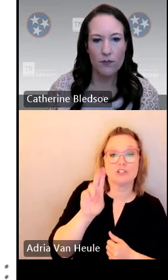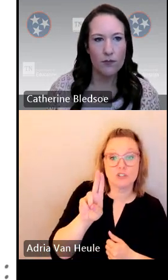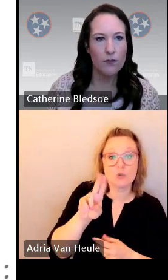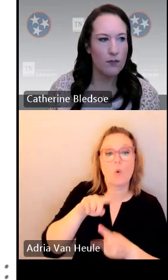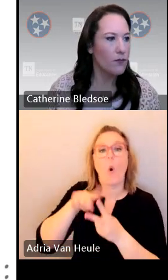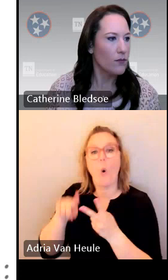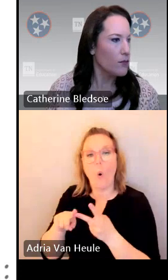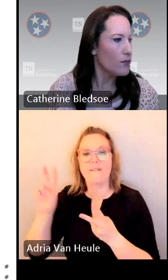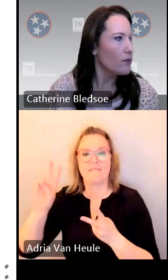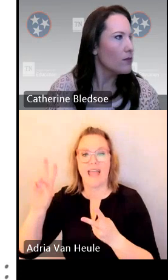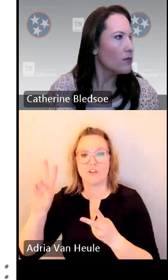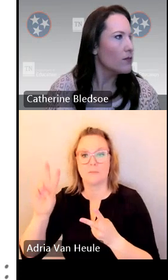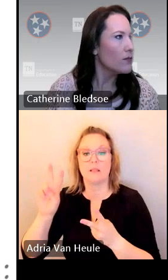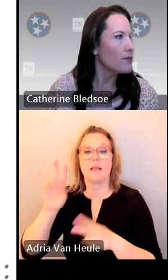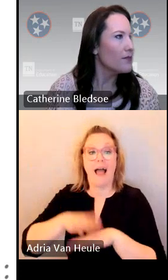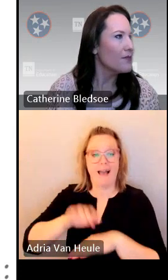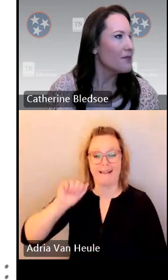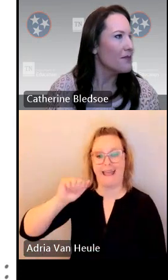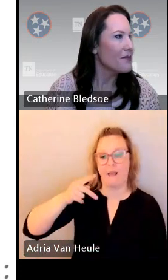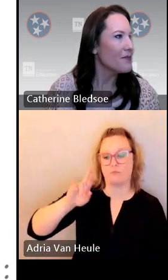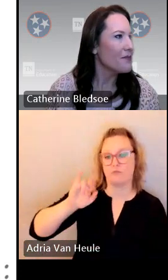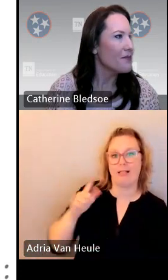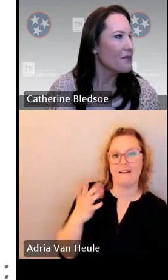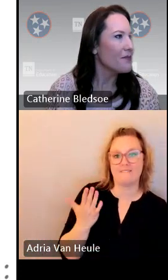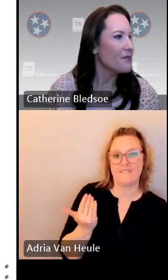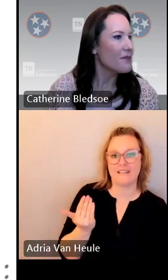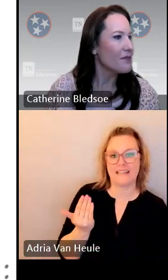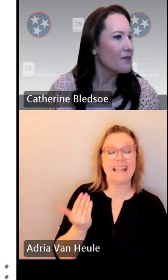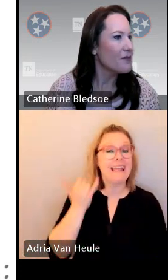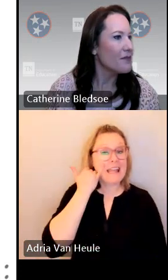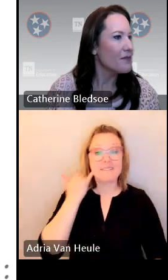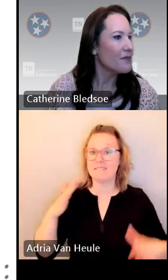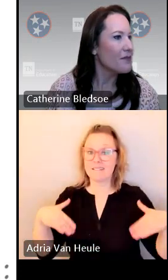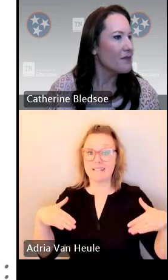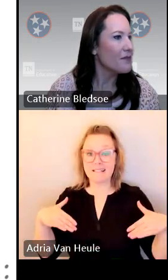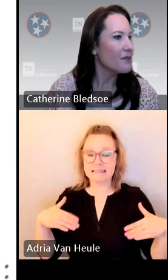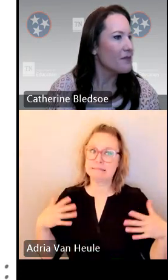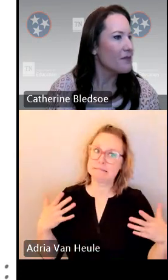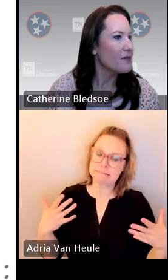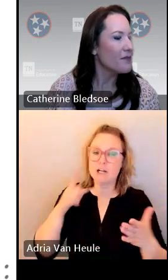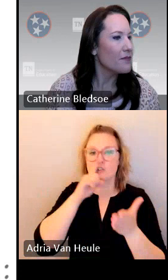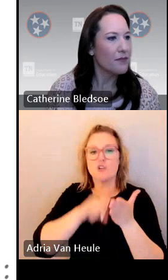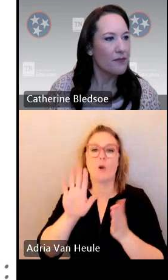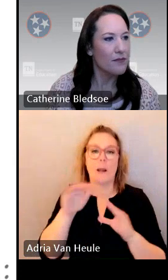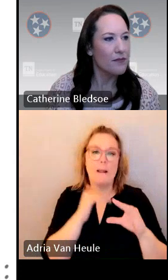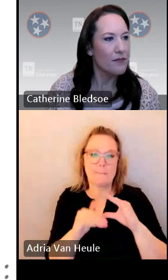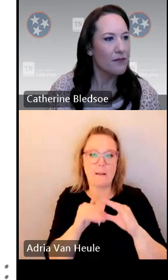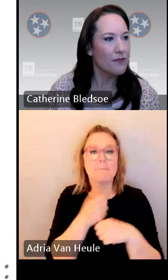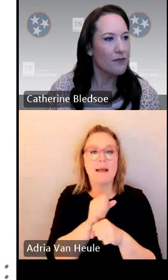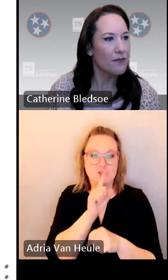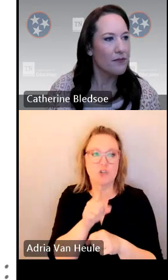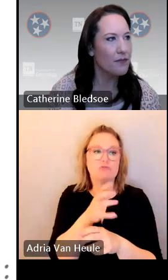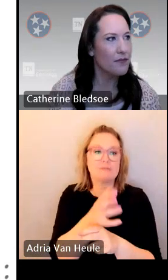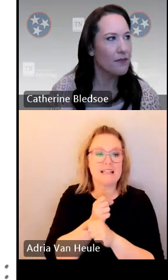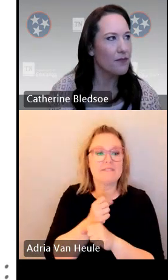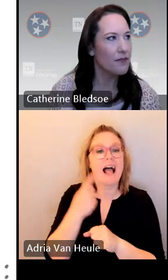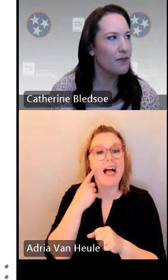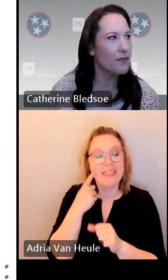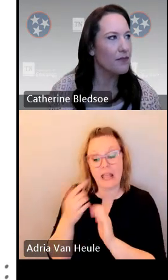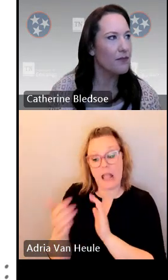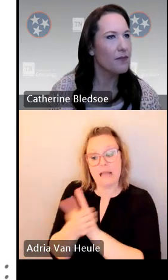if this does not ring a bell, please let us know, but check your email and make sure you've received this list. I believe there were 5 or 6 attachments as